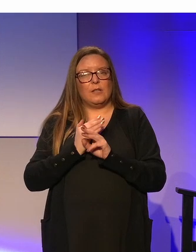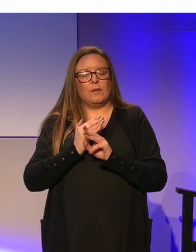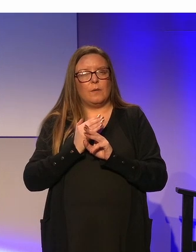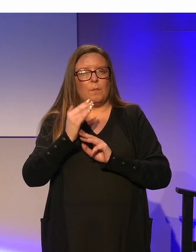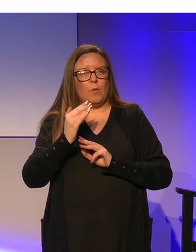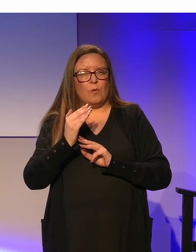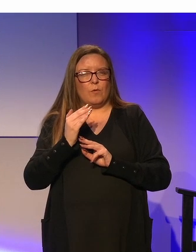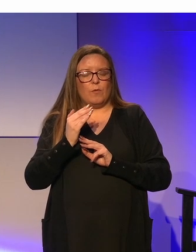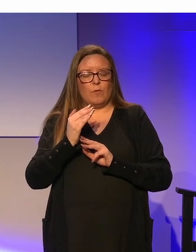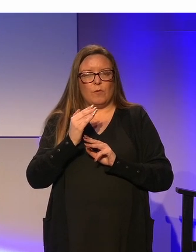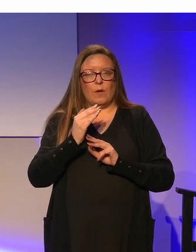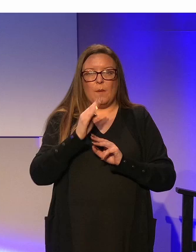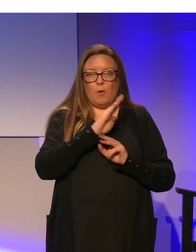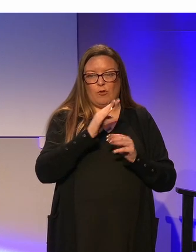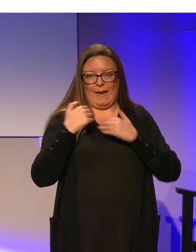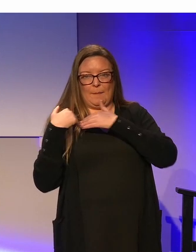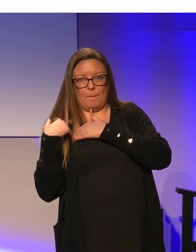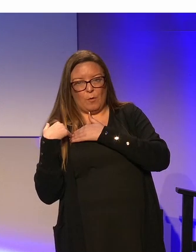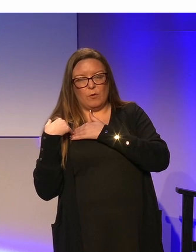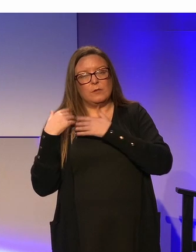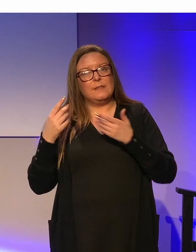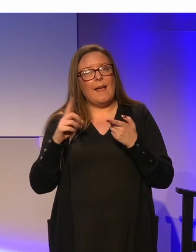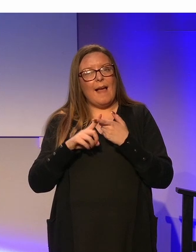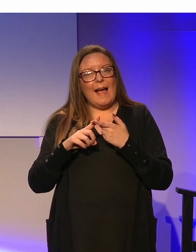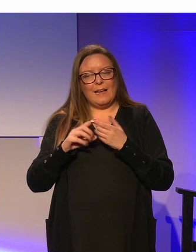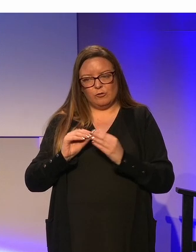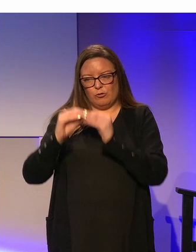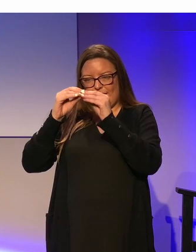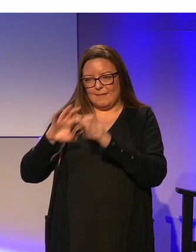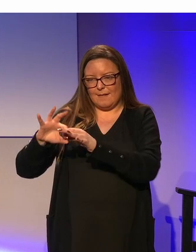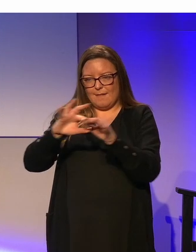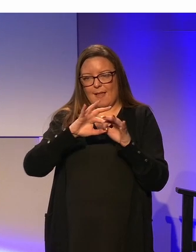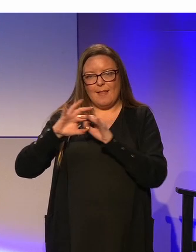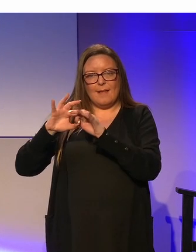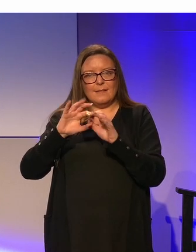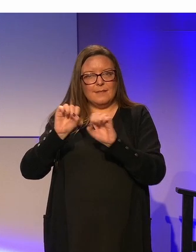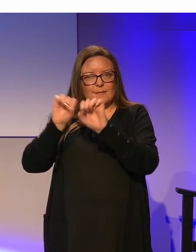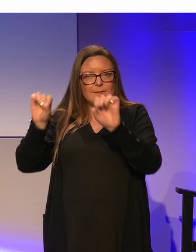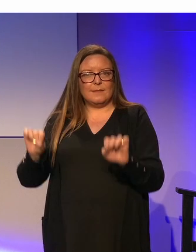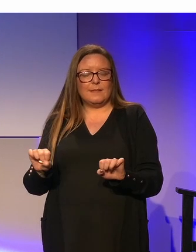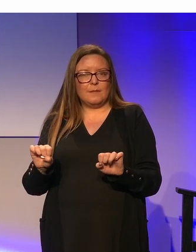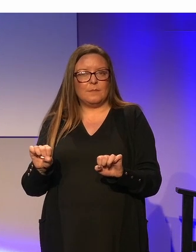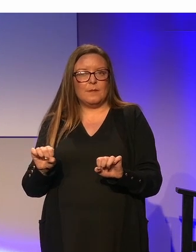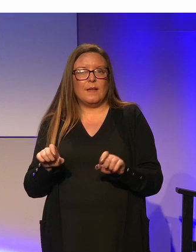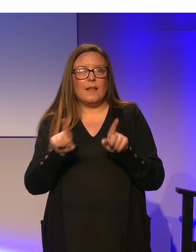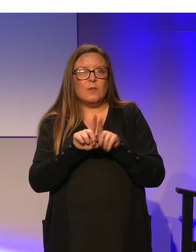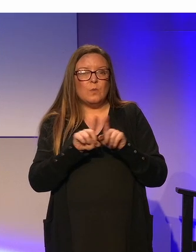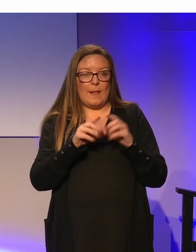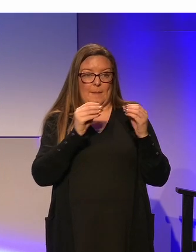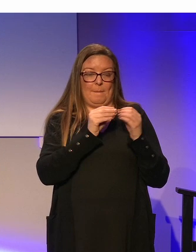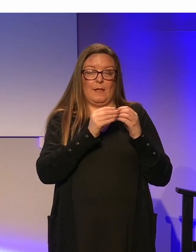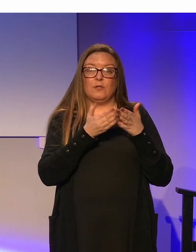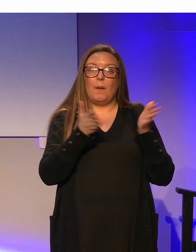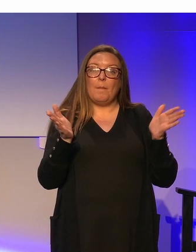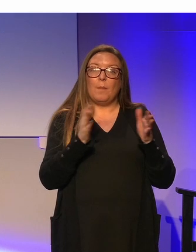towards reducing bureaucratic burden and creating a collaborative system. We also mentioned public